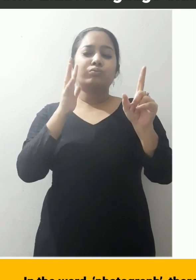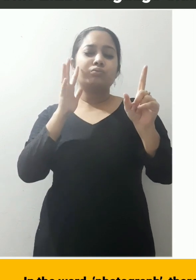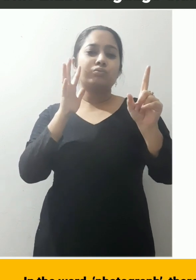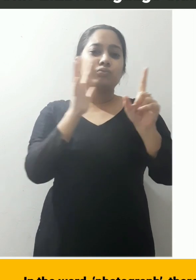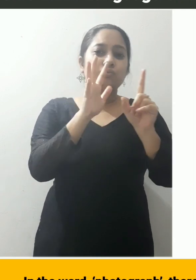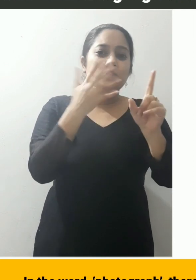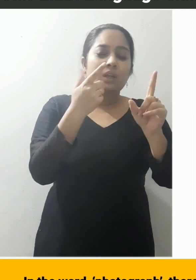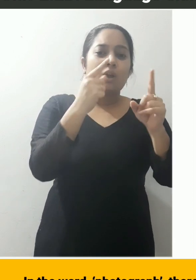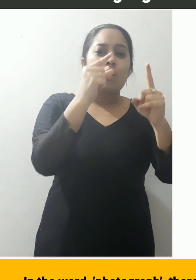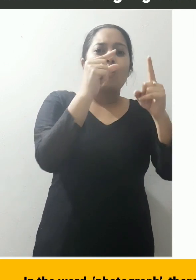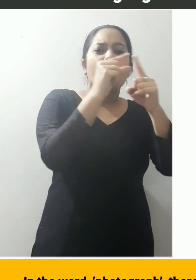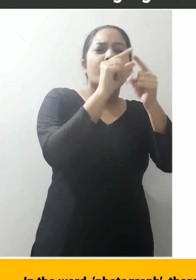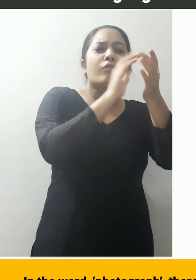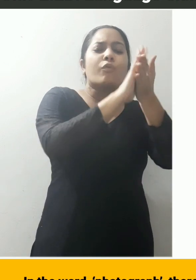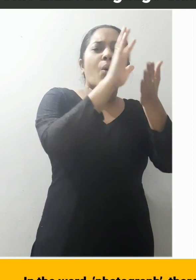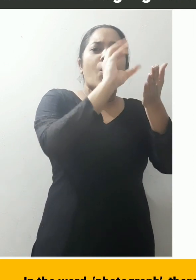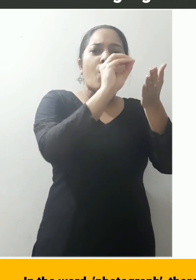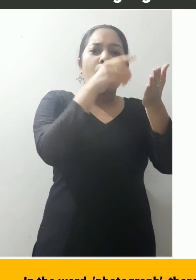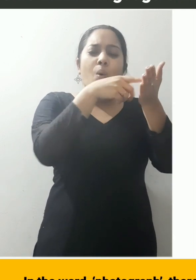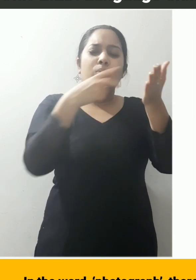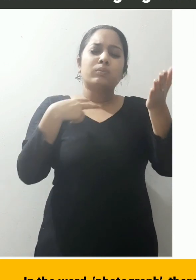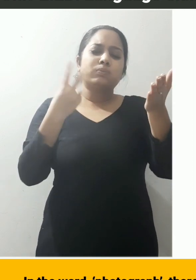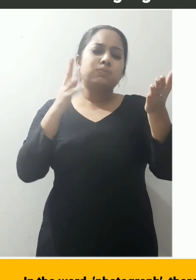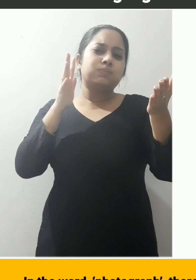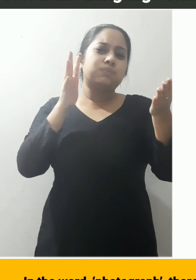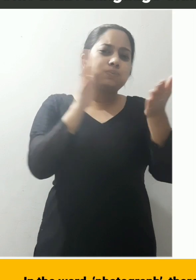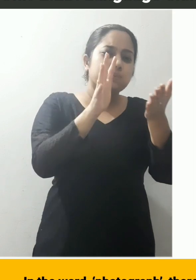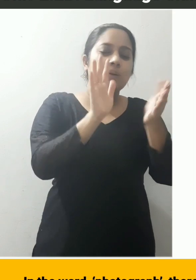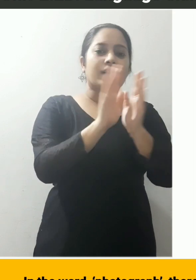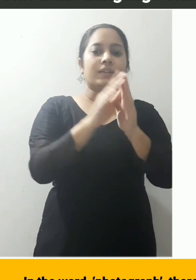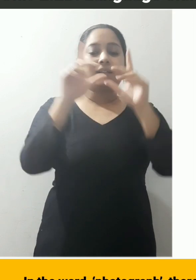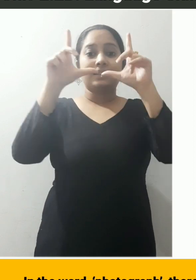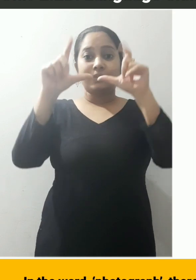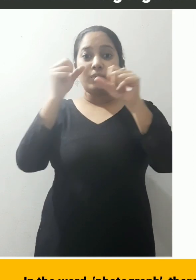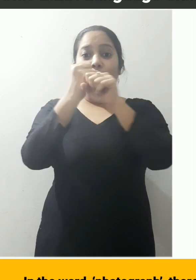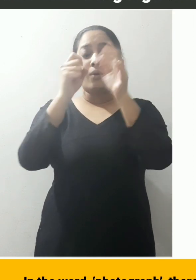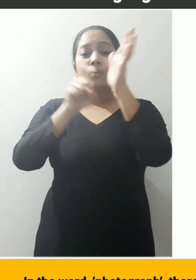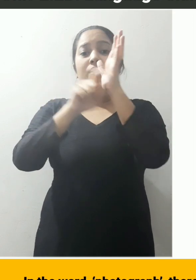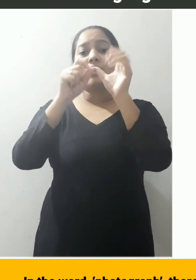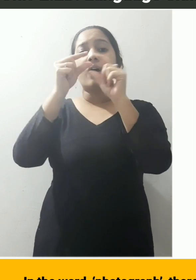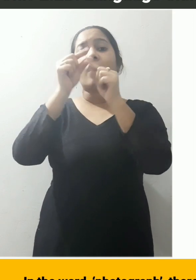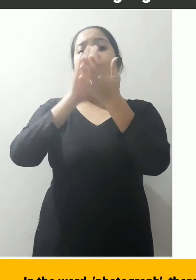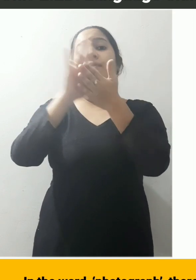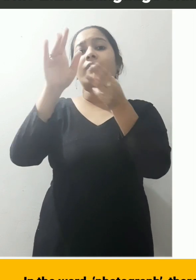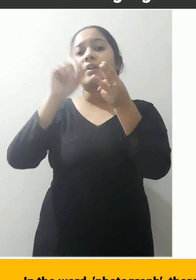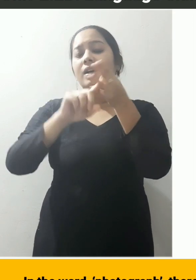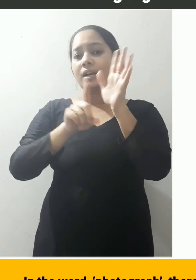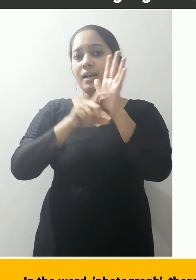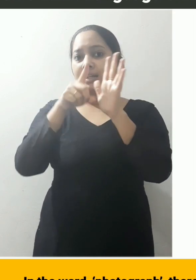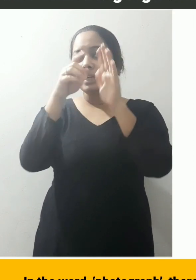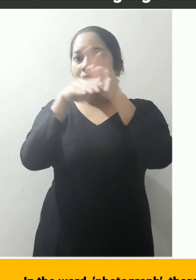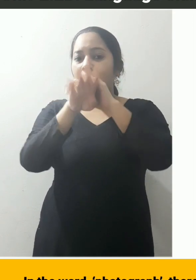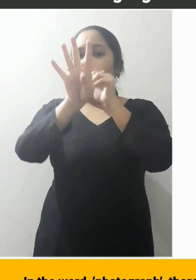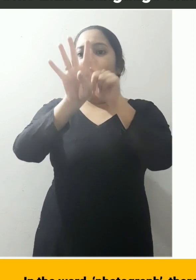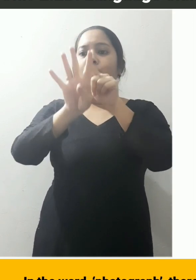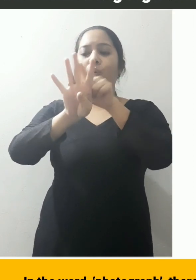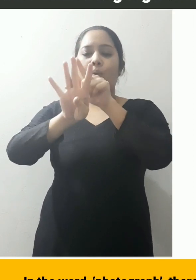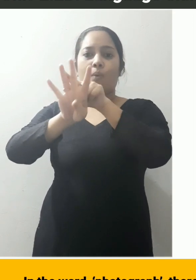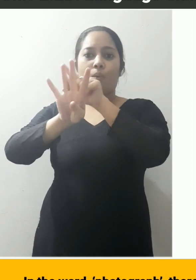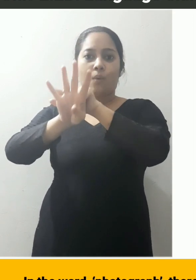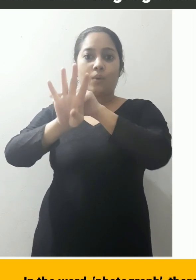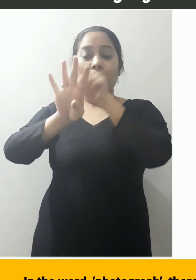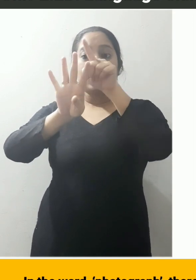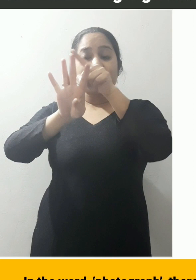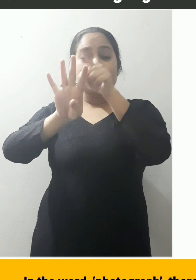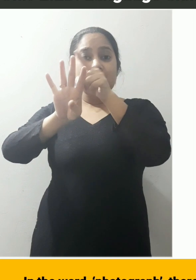case. Photograph. In the word photographer, there are 4 syllables. And the second